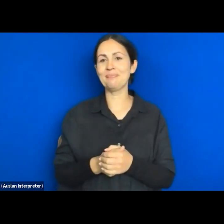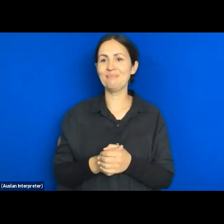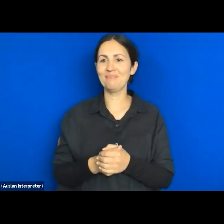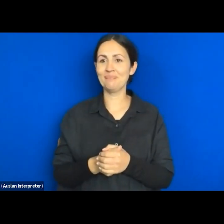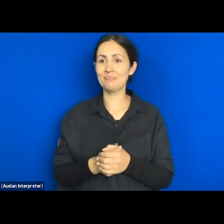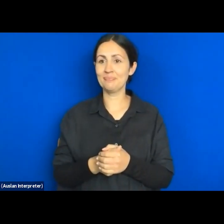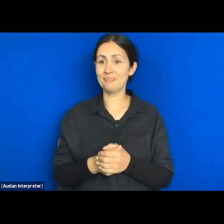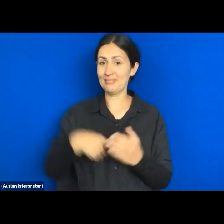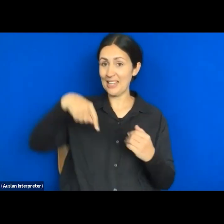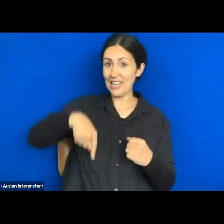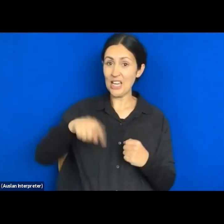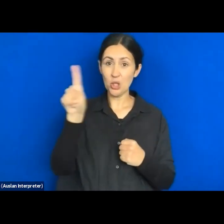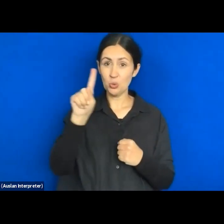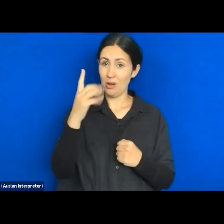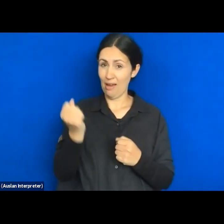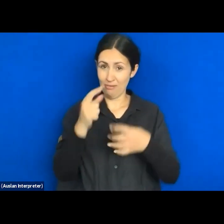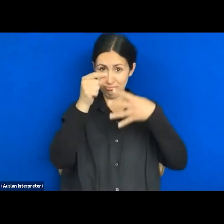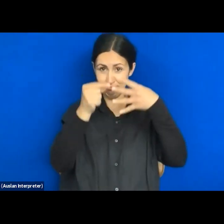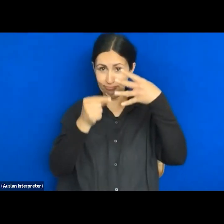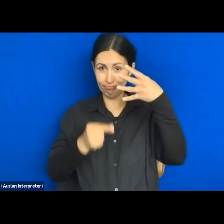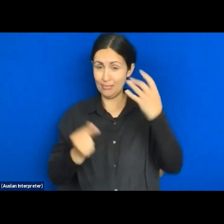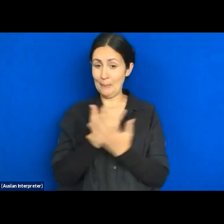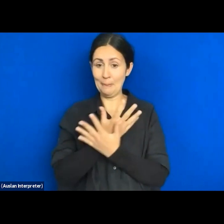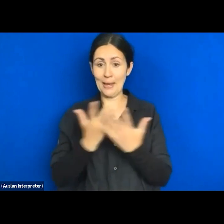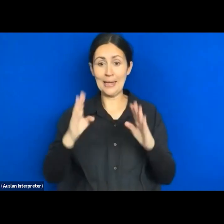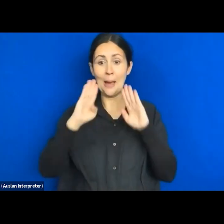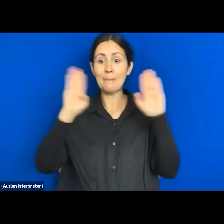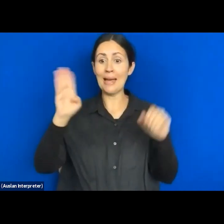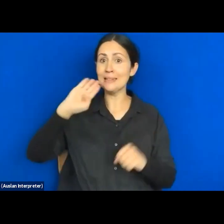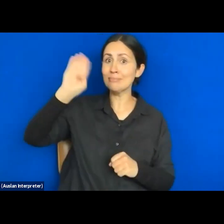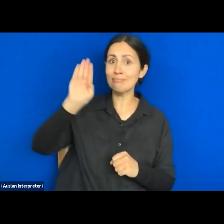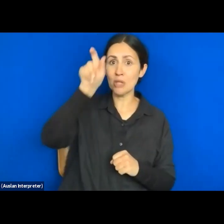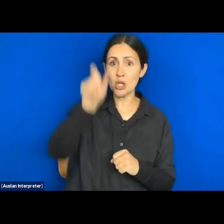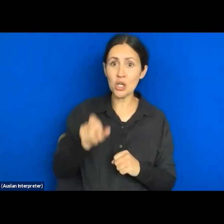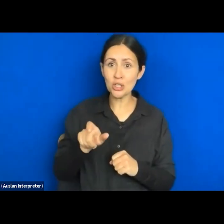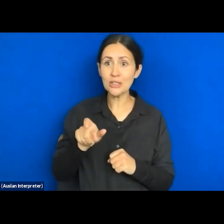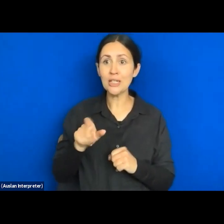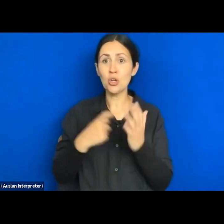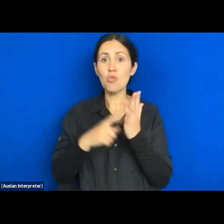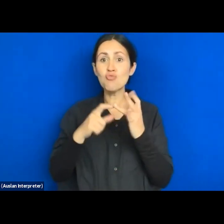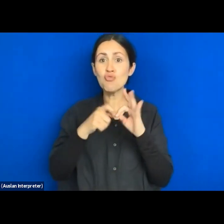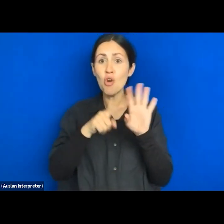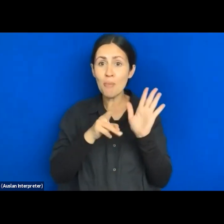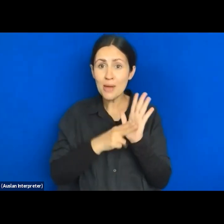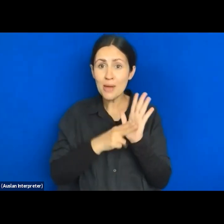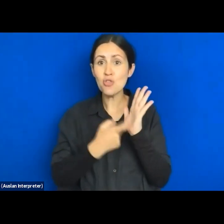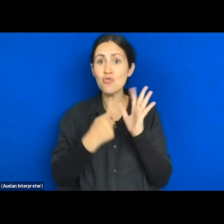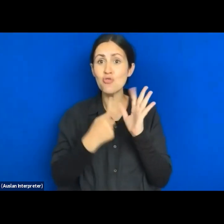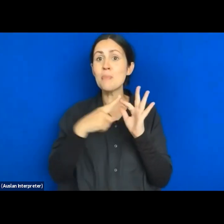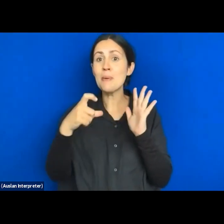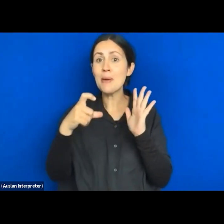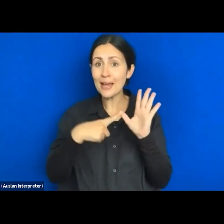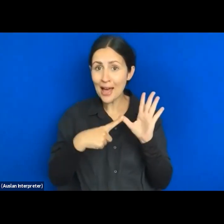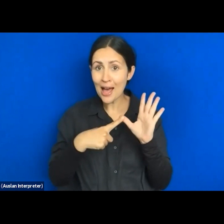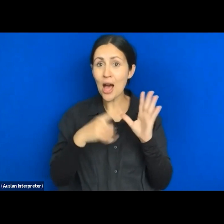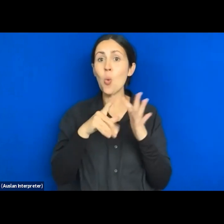expert speakers that you have today: Robin Carhart-Harris, Michael Farrell, Wayne Hall, Rebecca McKettin,